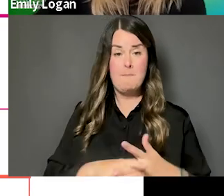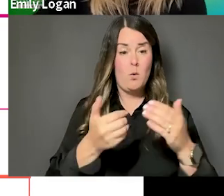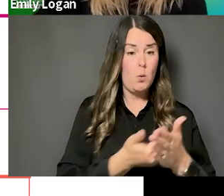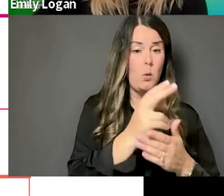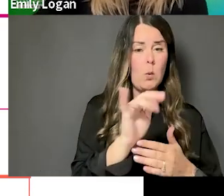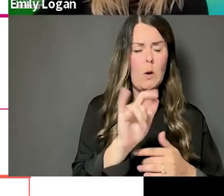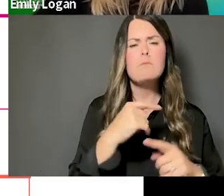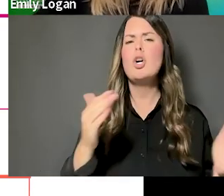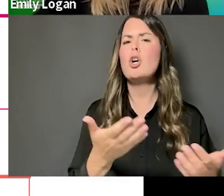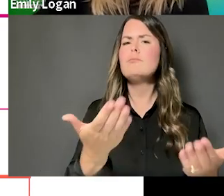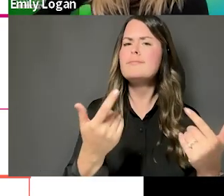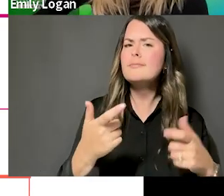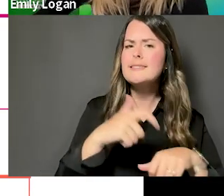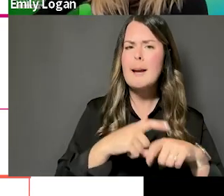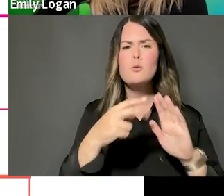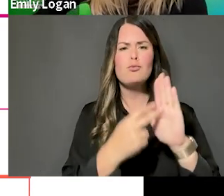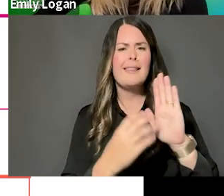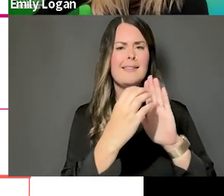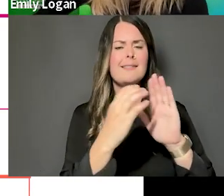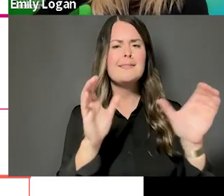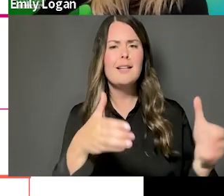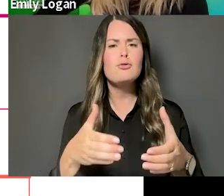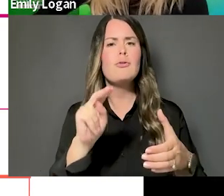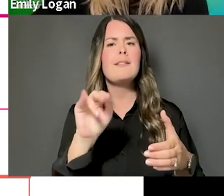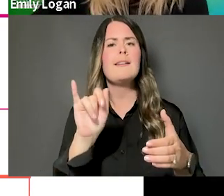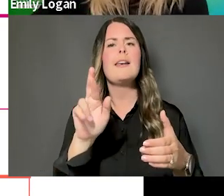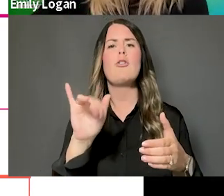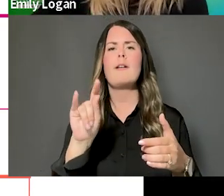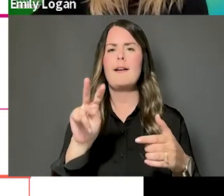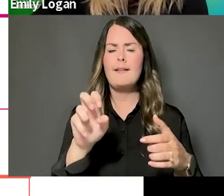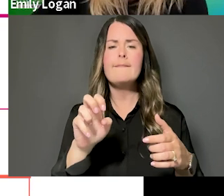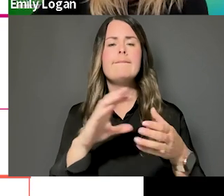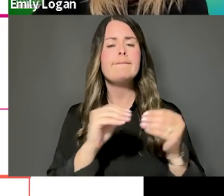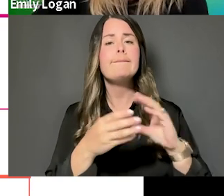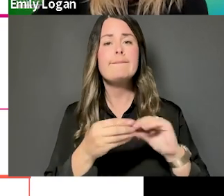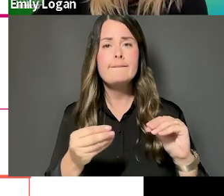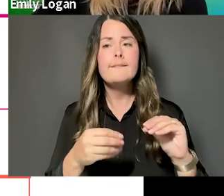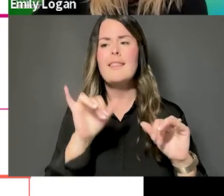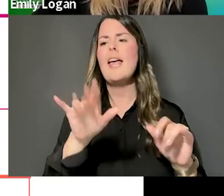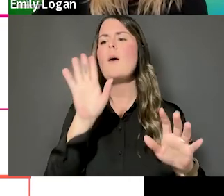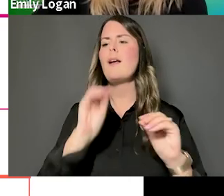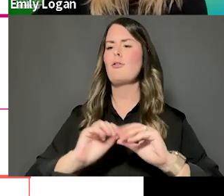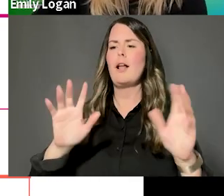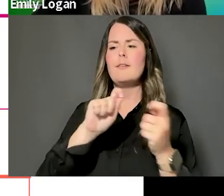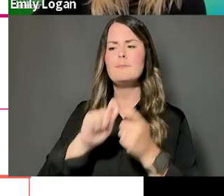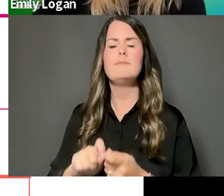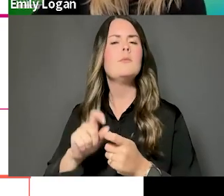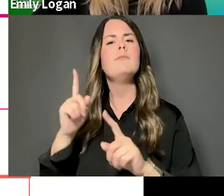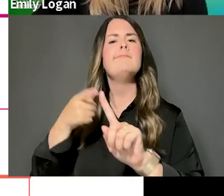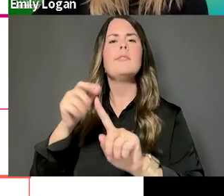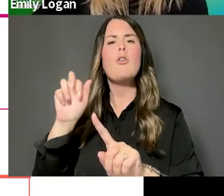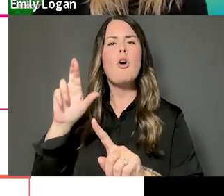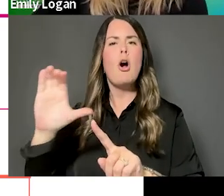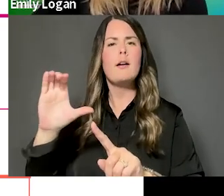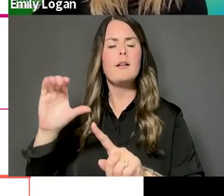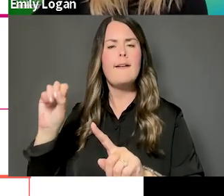Before beginning a new unit, I encourage you to take time to read the section narratives. These clarify the arc of the unit. Finally, as